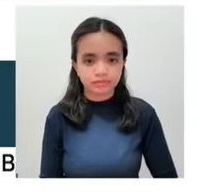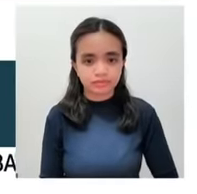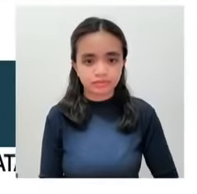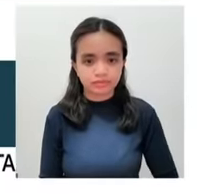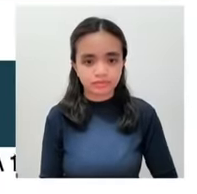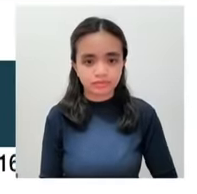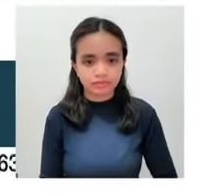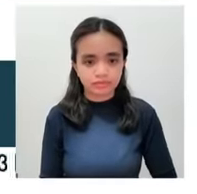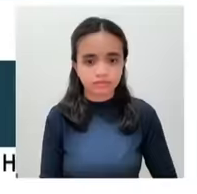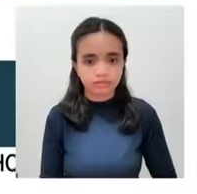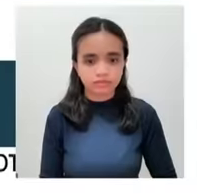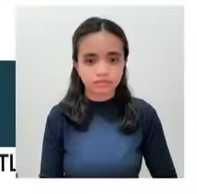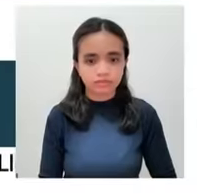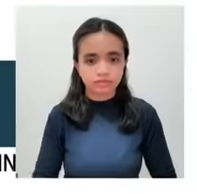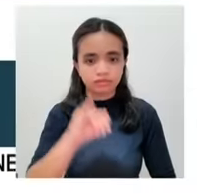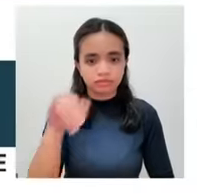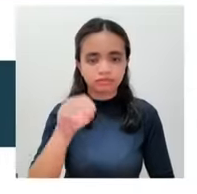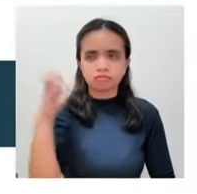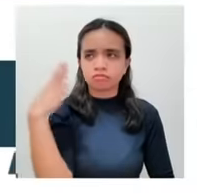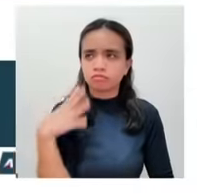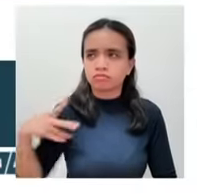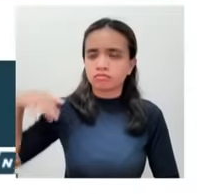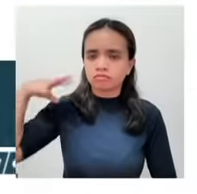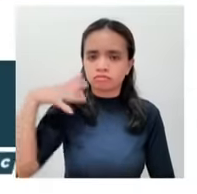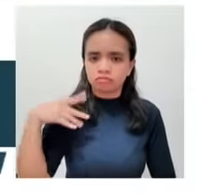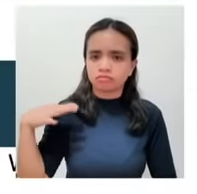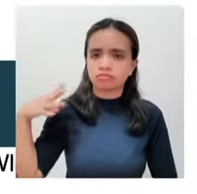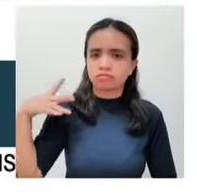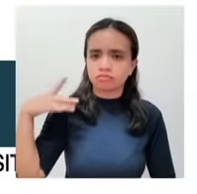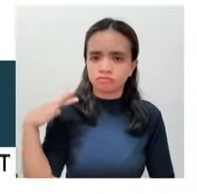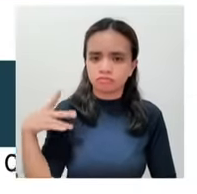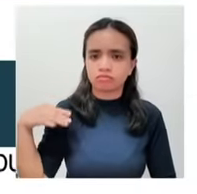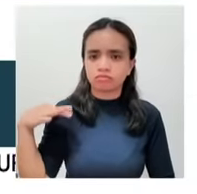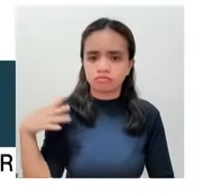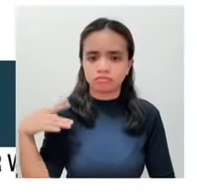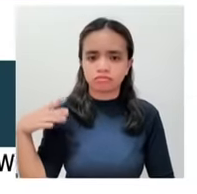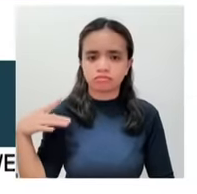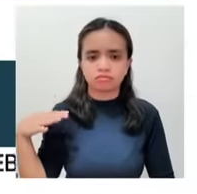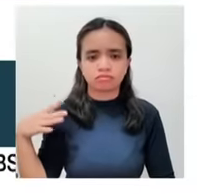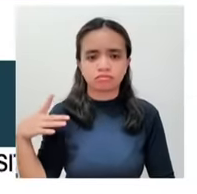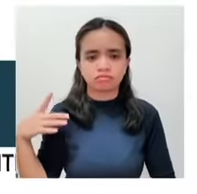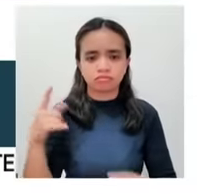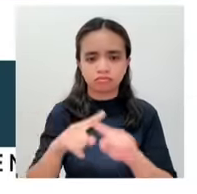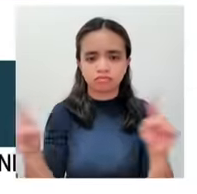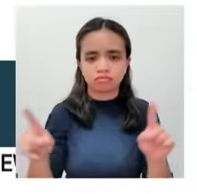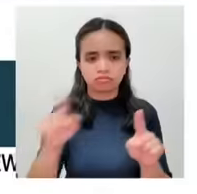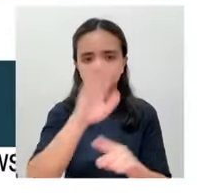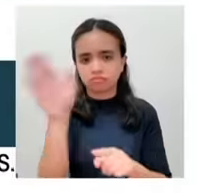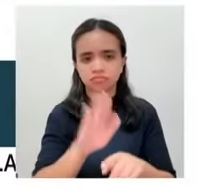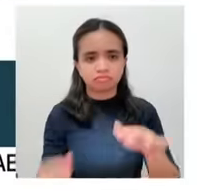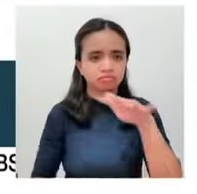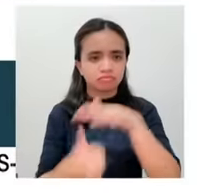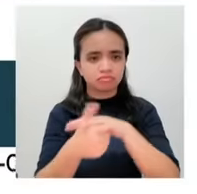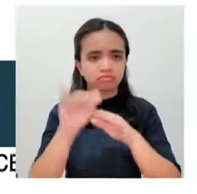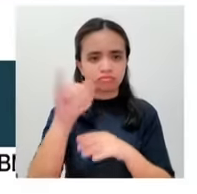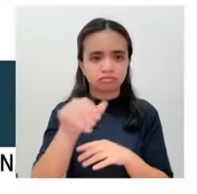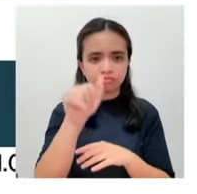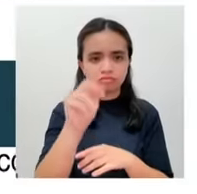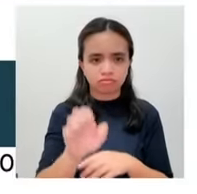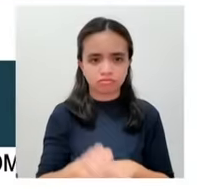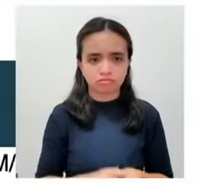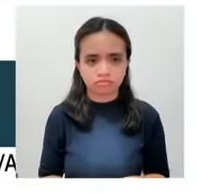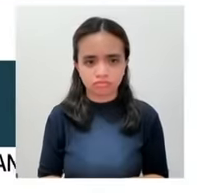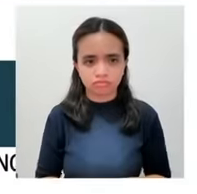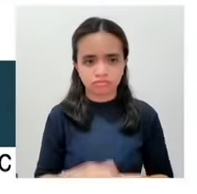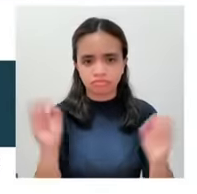And Joe waited and waited, but Jane never showed up. Mm. Mm. He didn't